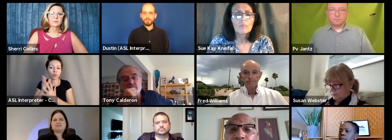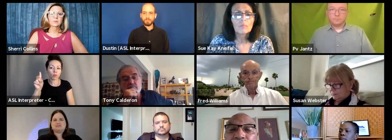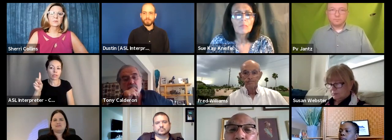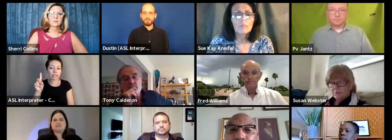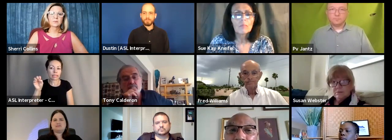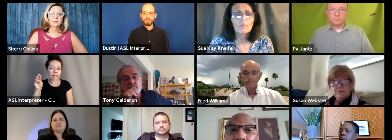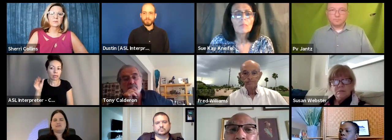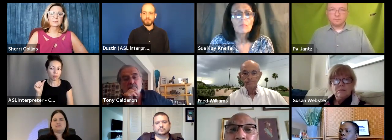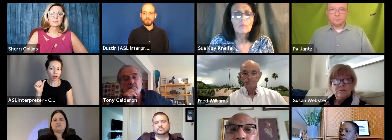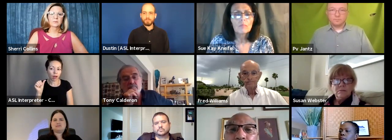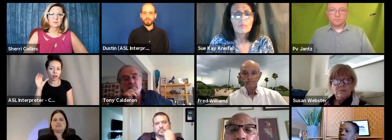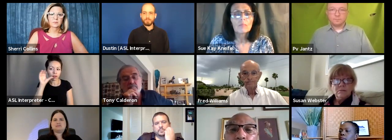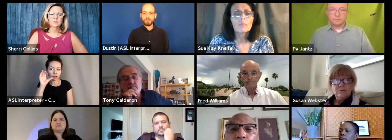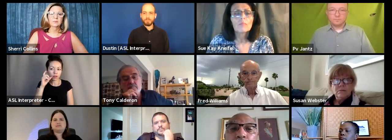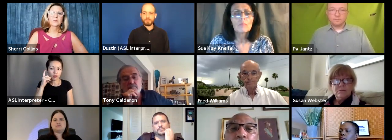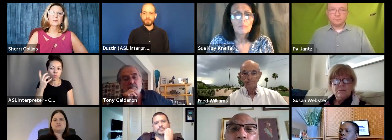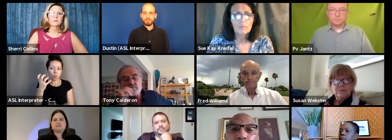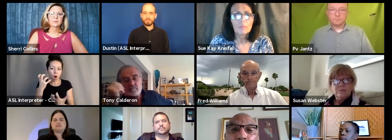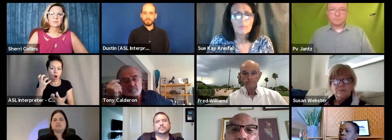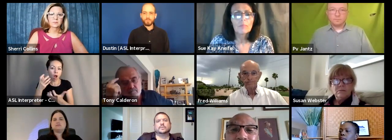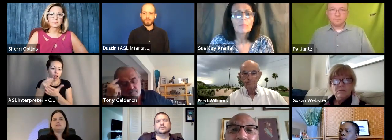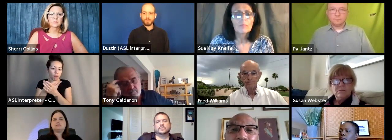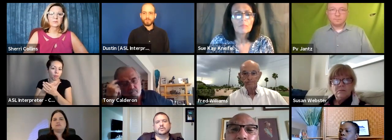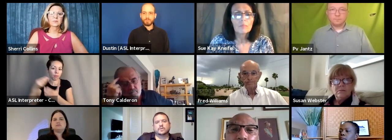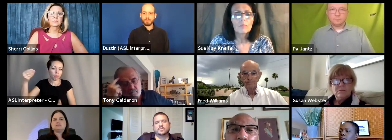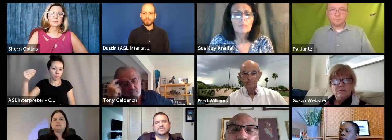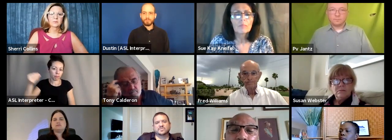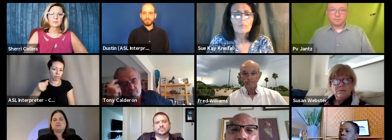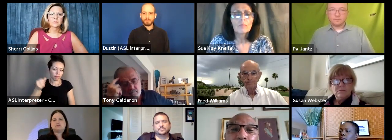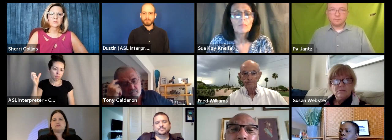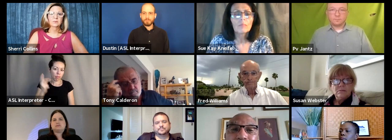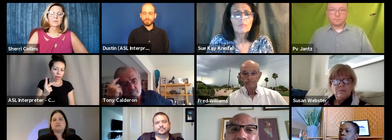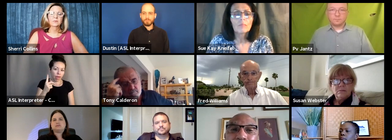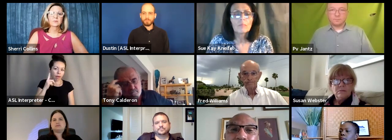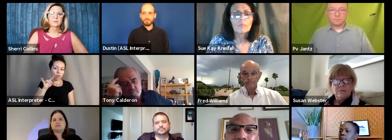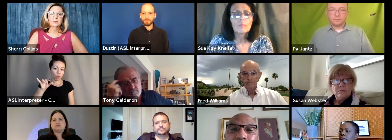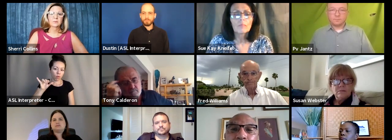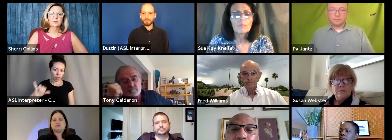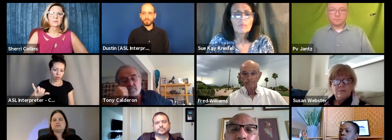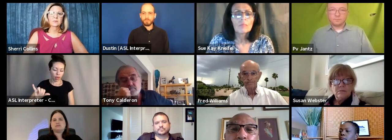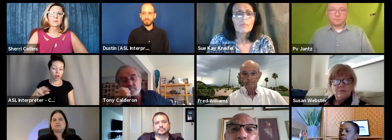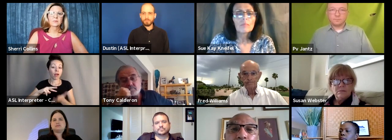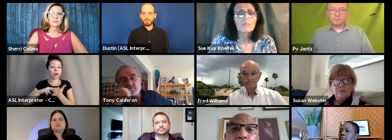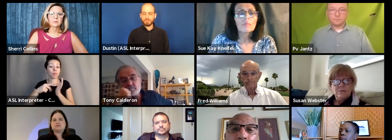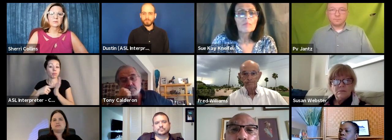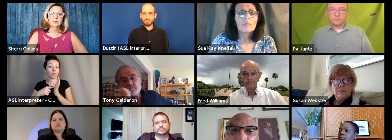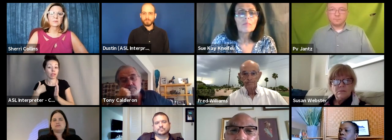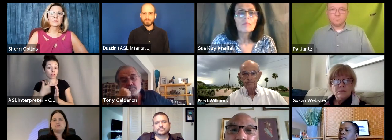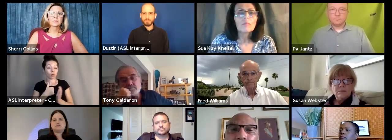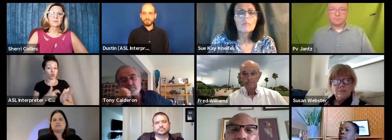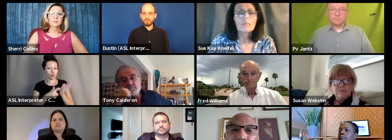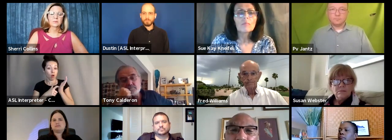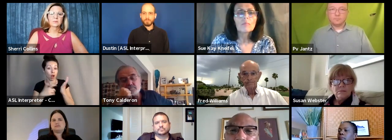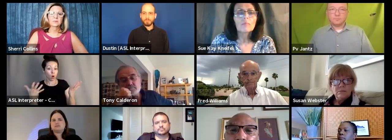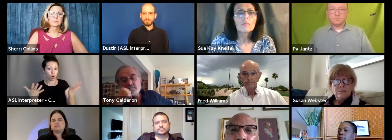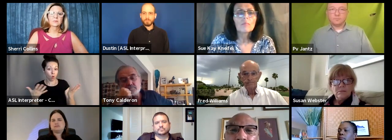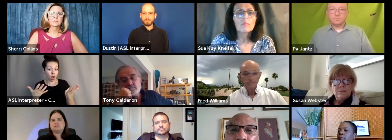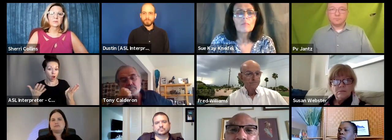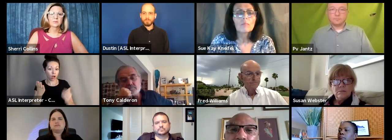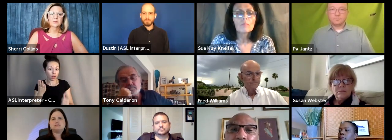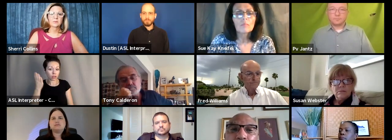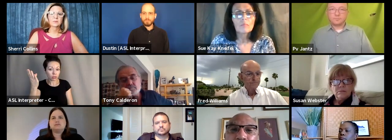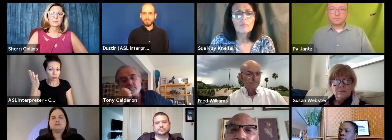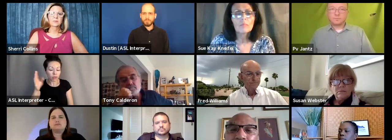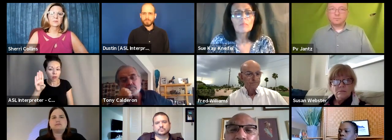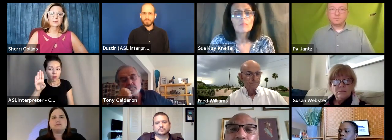seeking reimbursement for that. So what we've been asked to do is submit that into Buddies. You're familiar